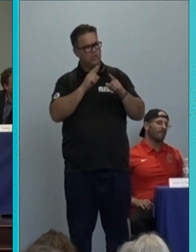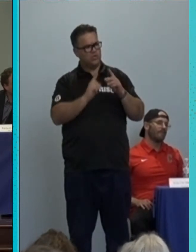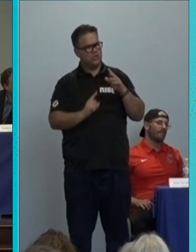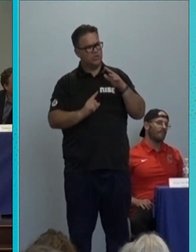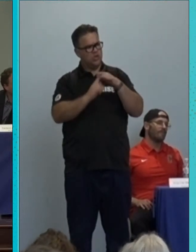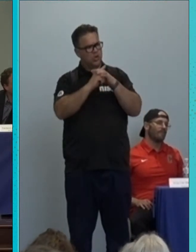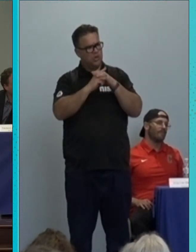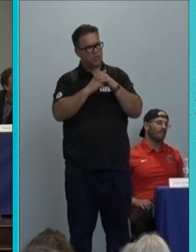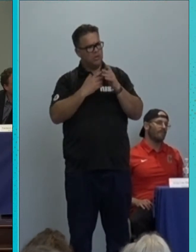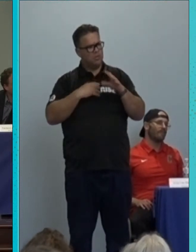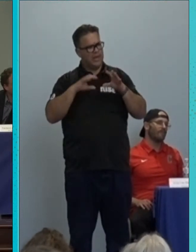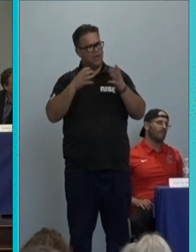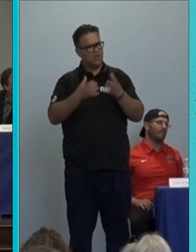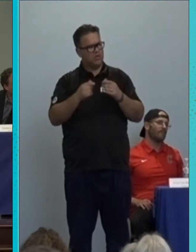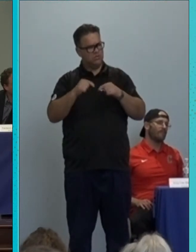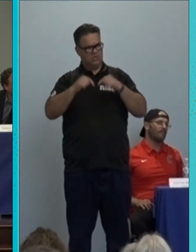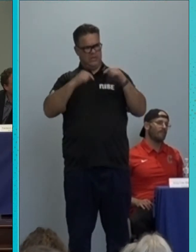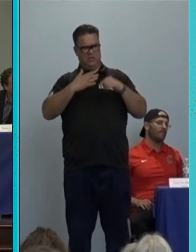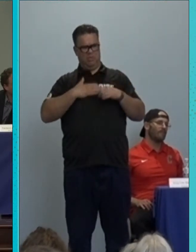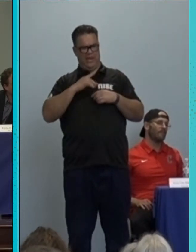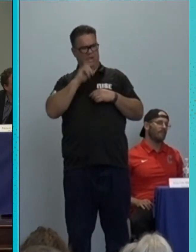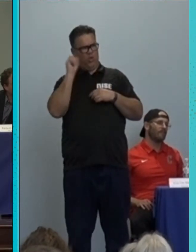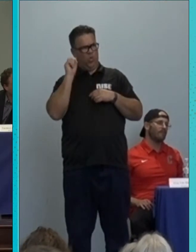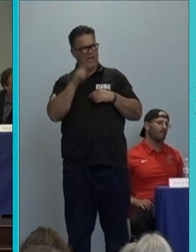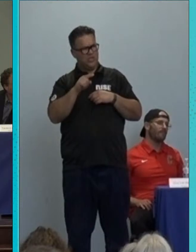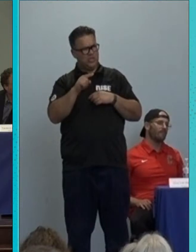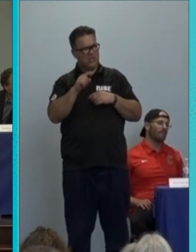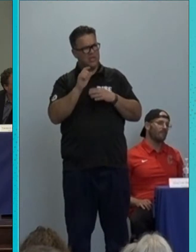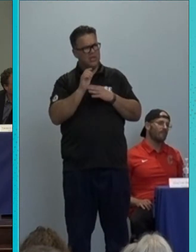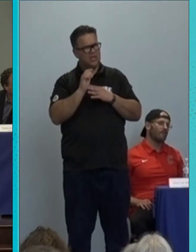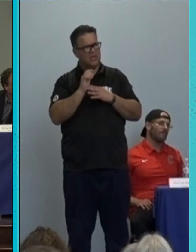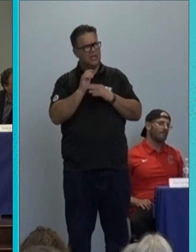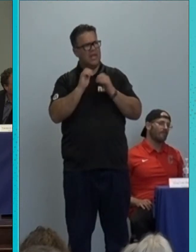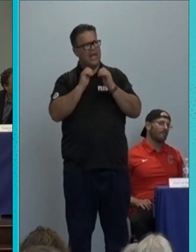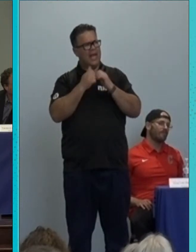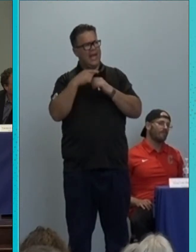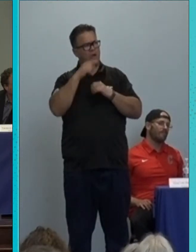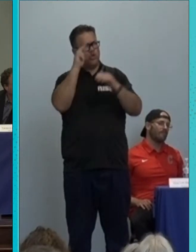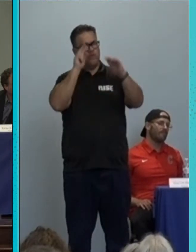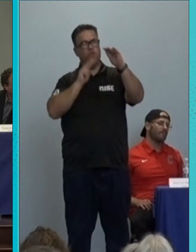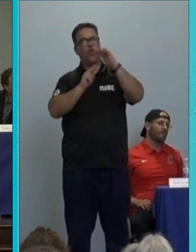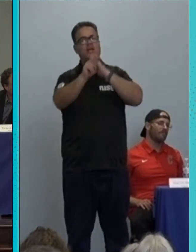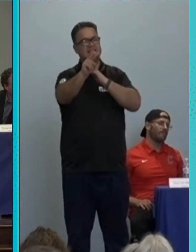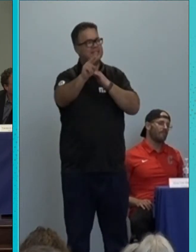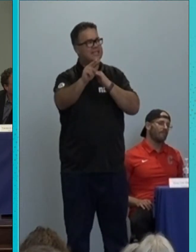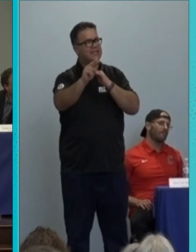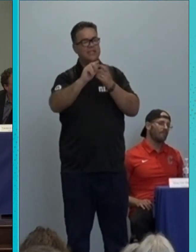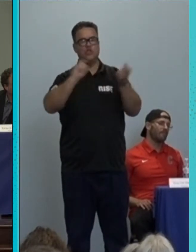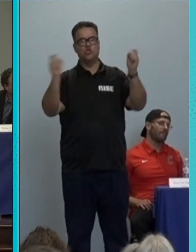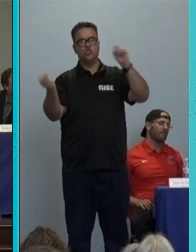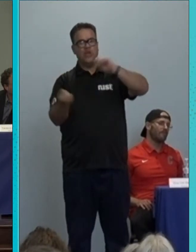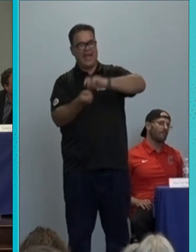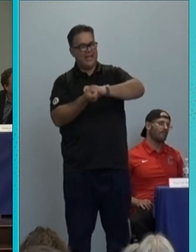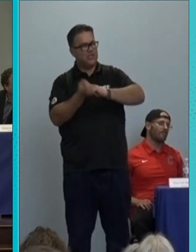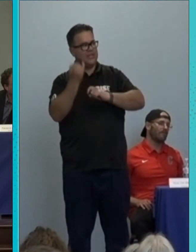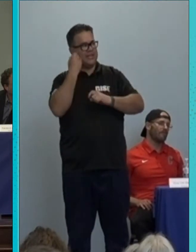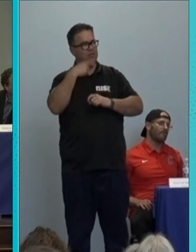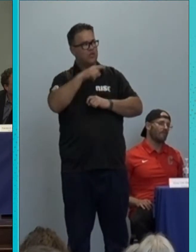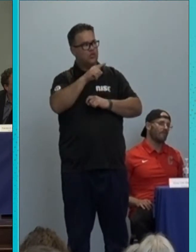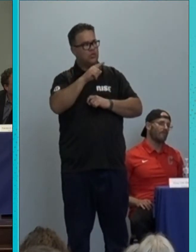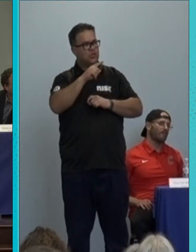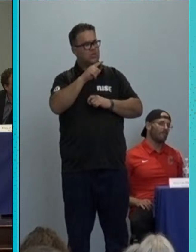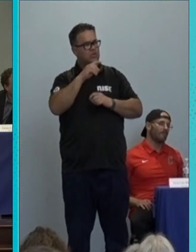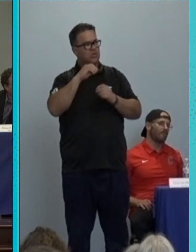anyhow, back to my actual question. How do you foresee the dynamics changing if you ever were to